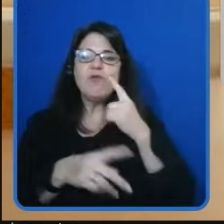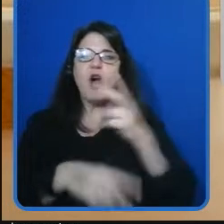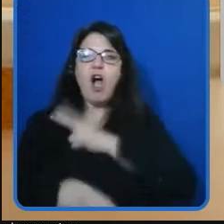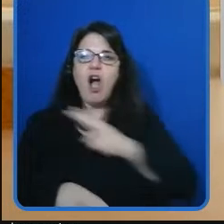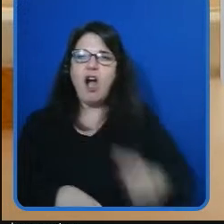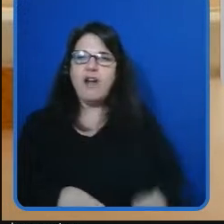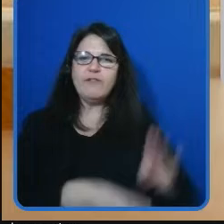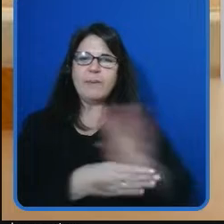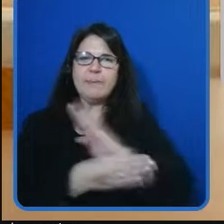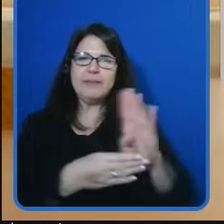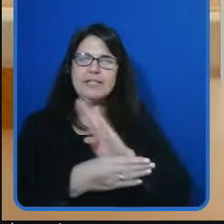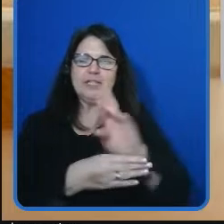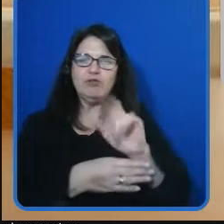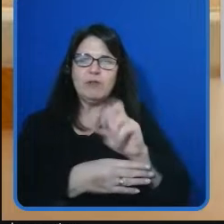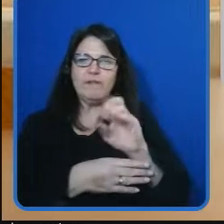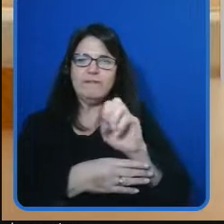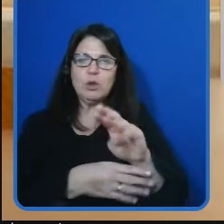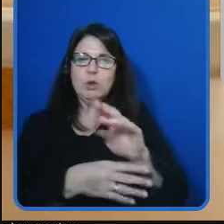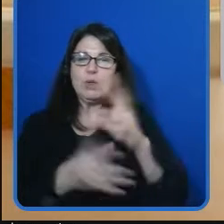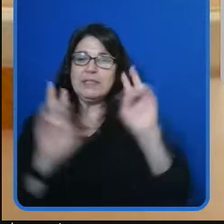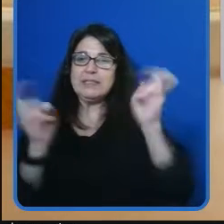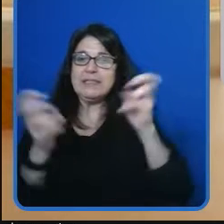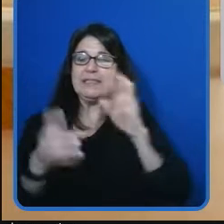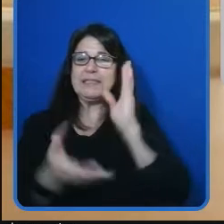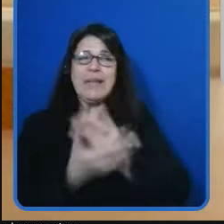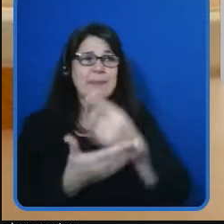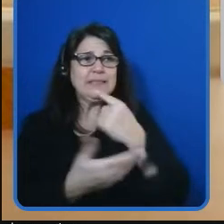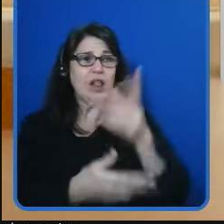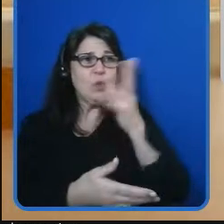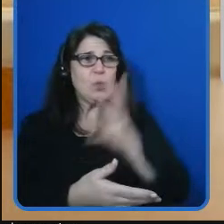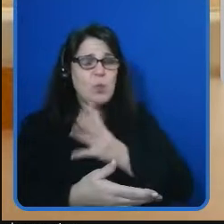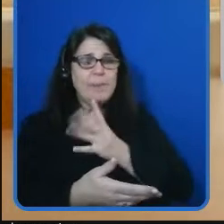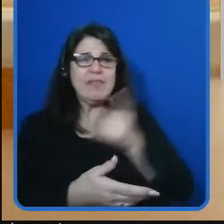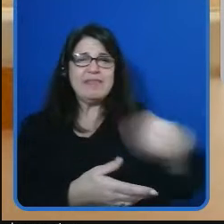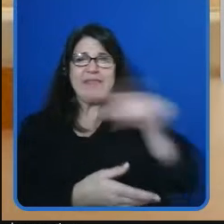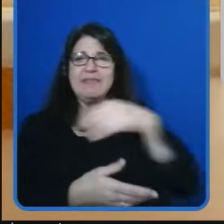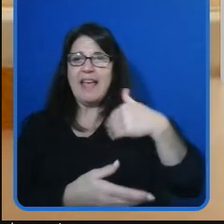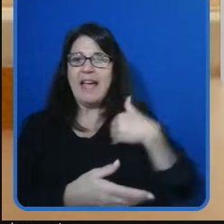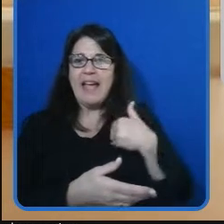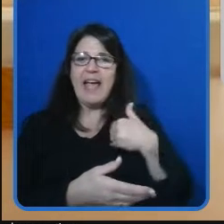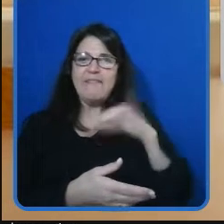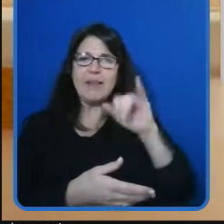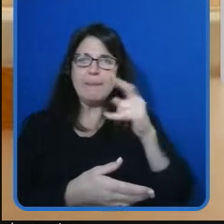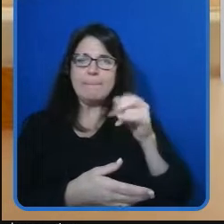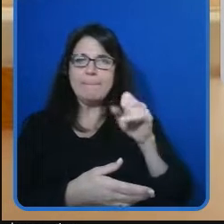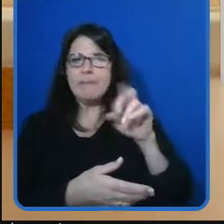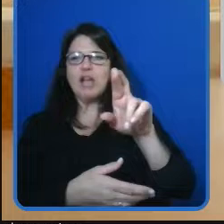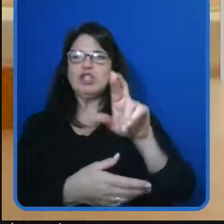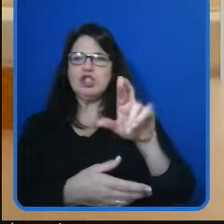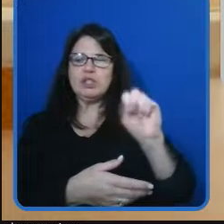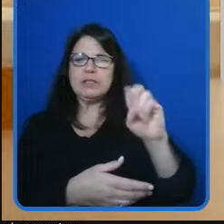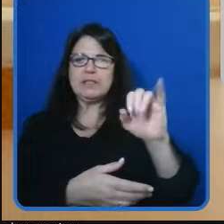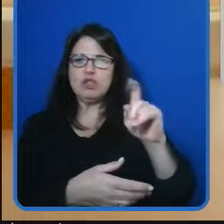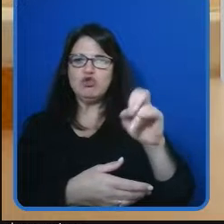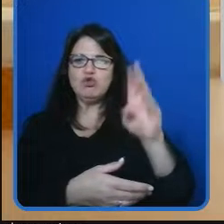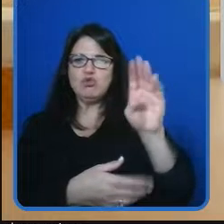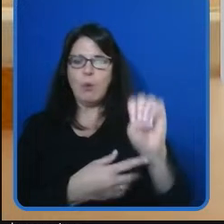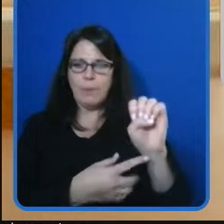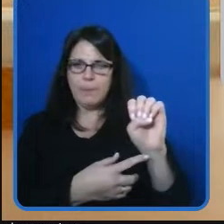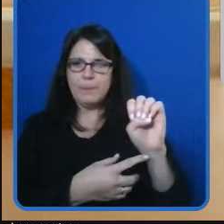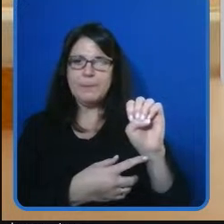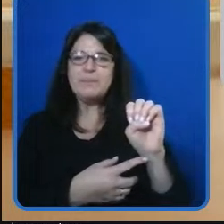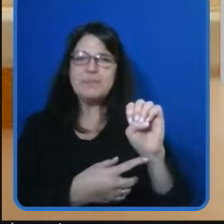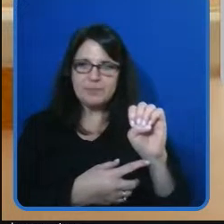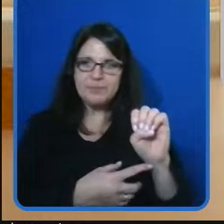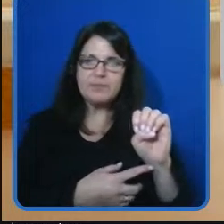Have Imposter Syndrome." And I'm here to share that message with all of you for the DEI Innovation Summit. In the spirit